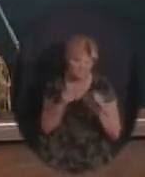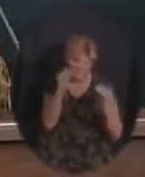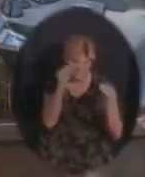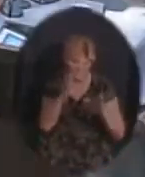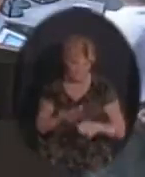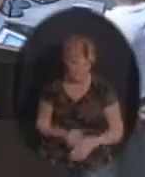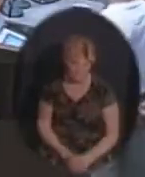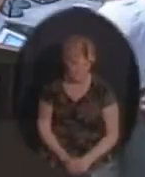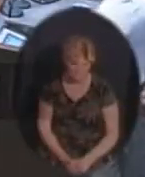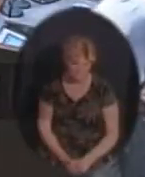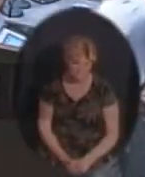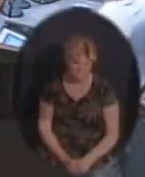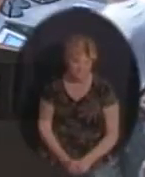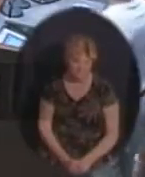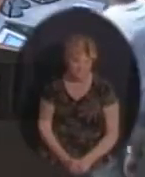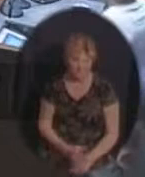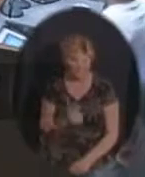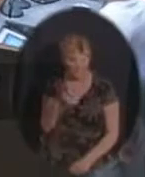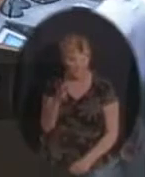observation.